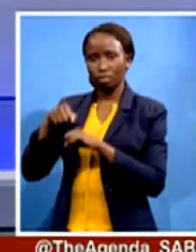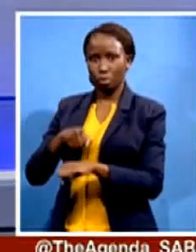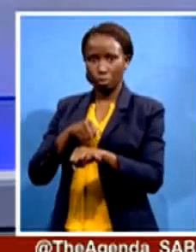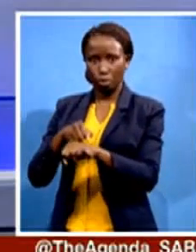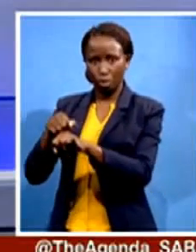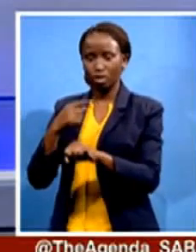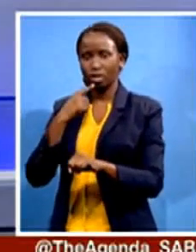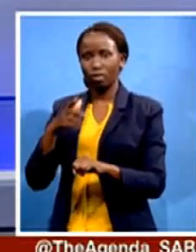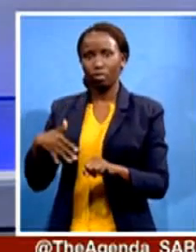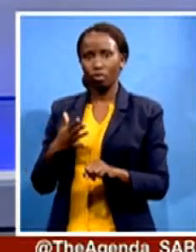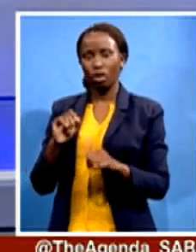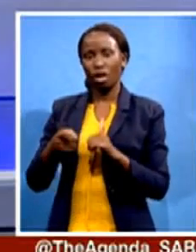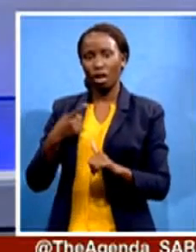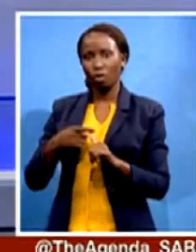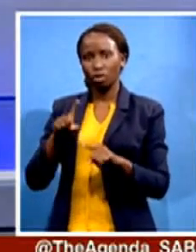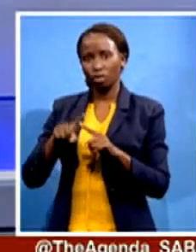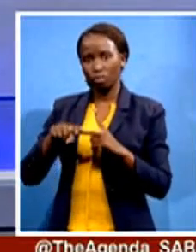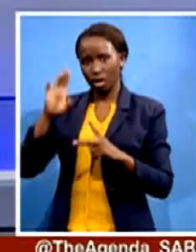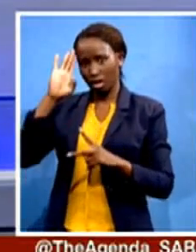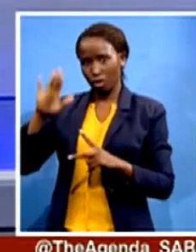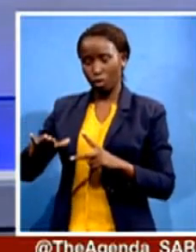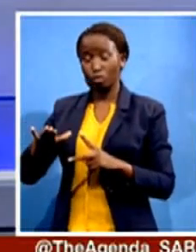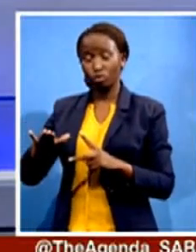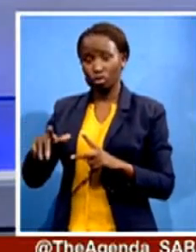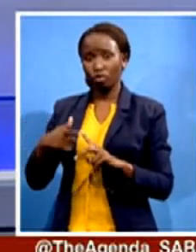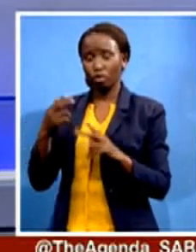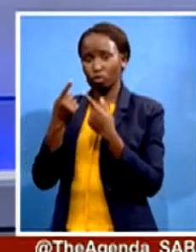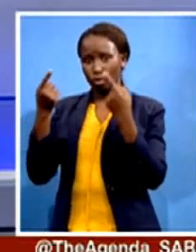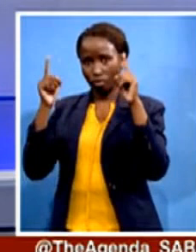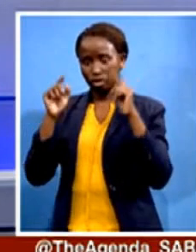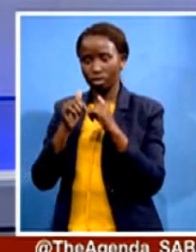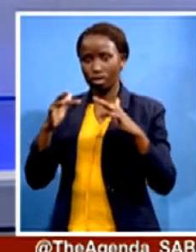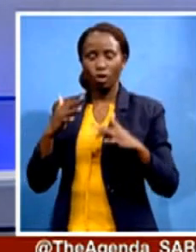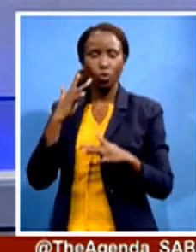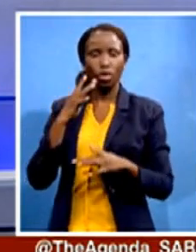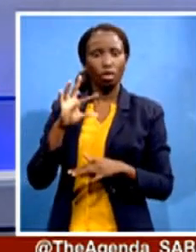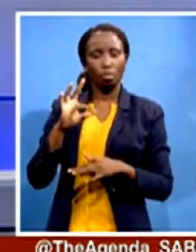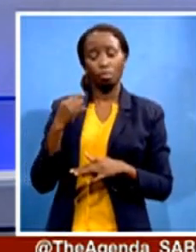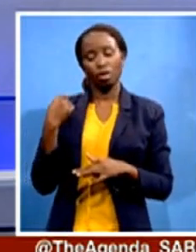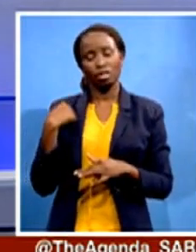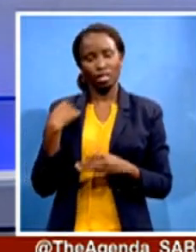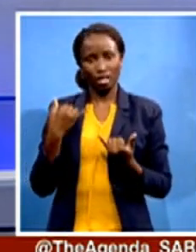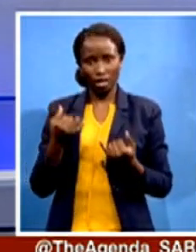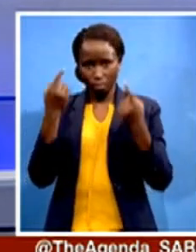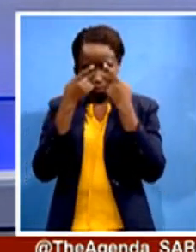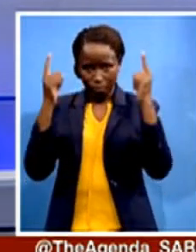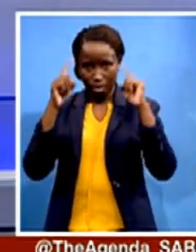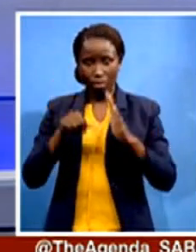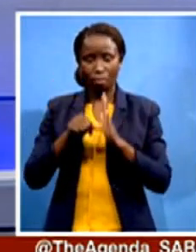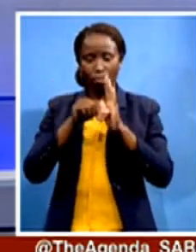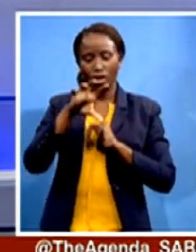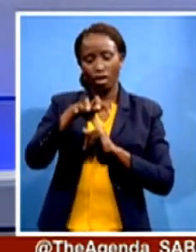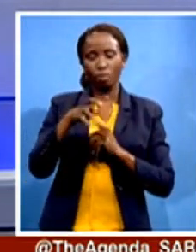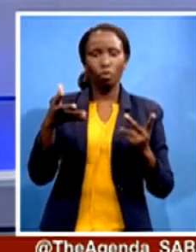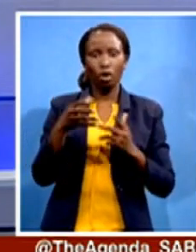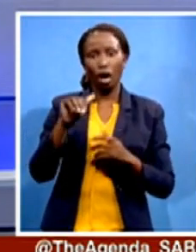The protest at the university began on Monday at the institution's main campus, which is in Alice. For the past few weeks, students